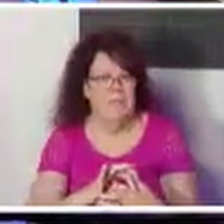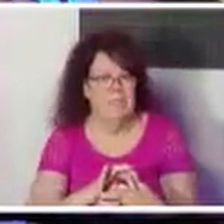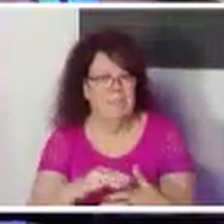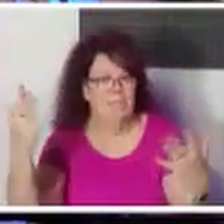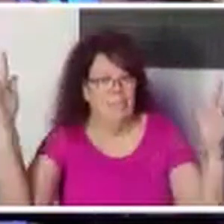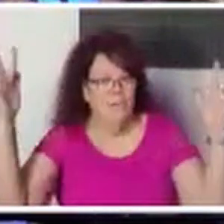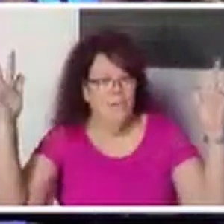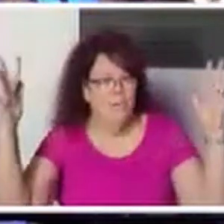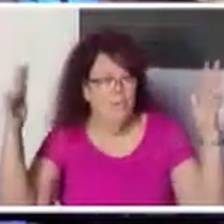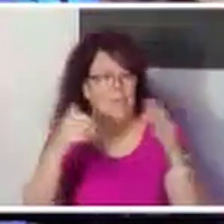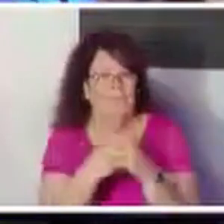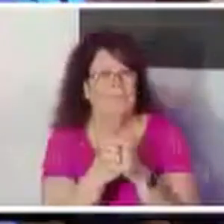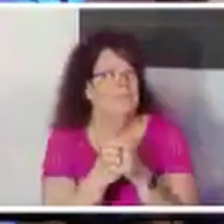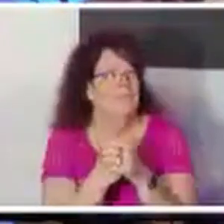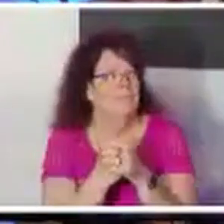Yes.